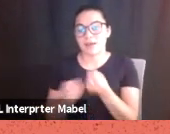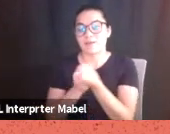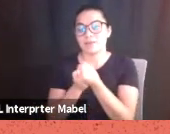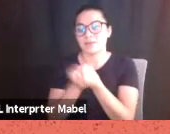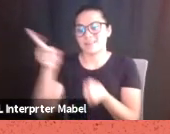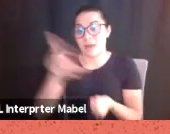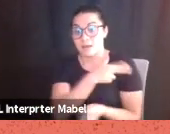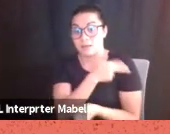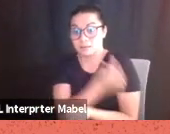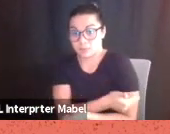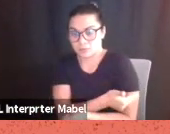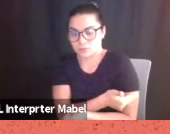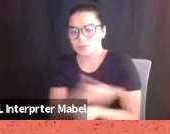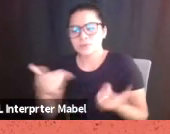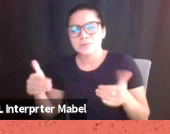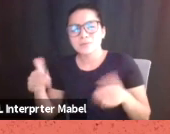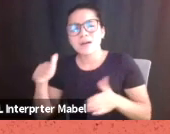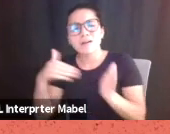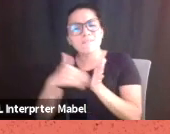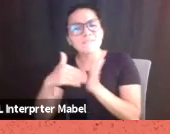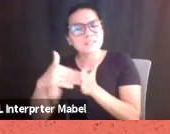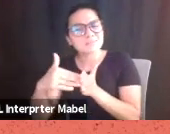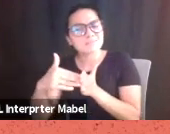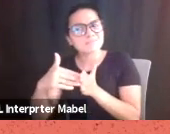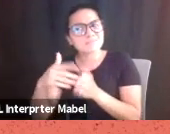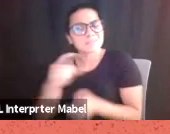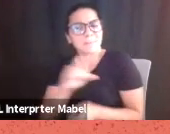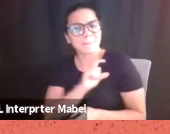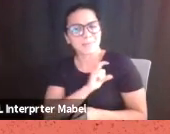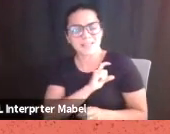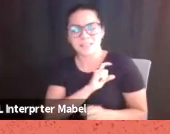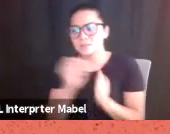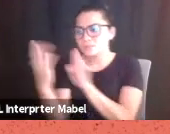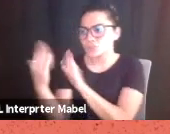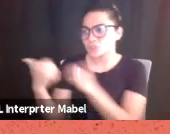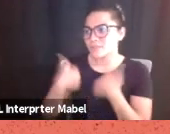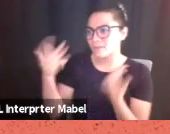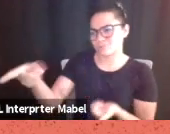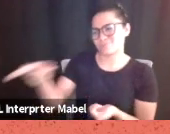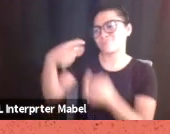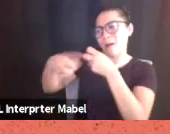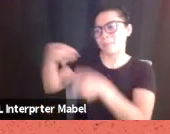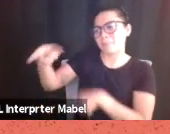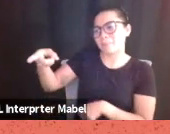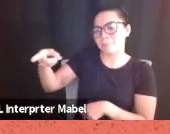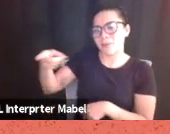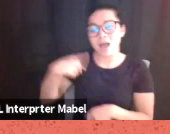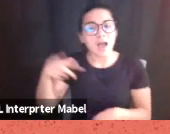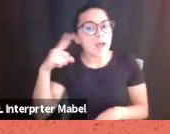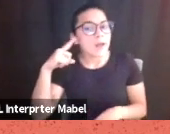was often the police treating survivors like they were the problem. I overheard